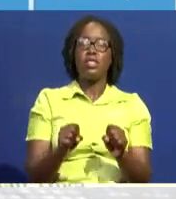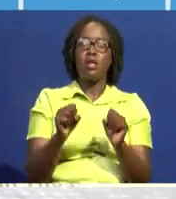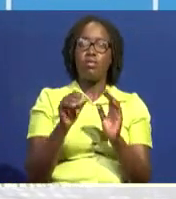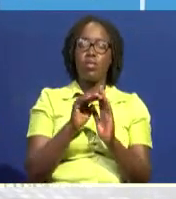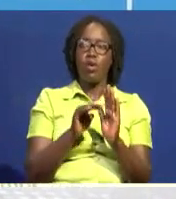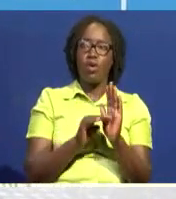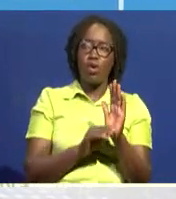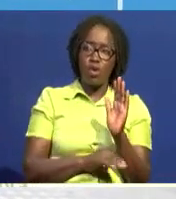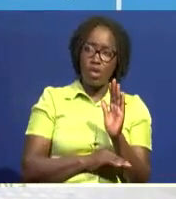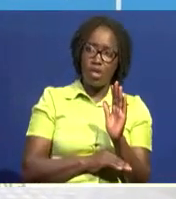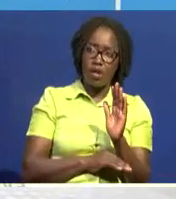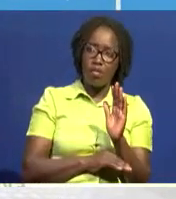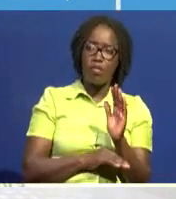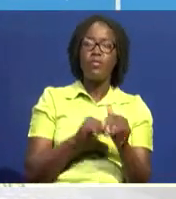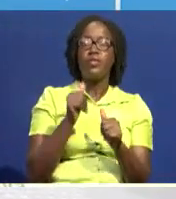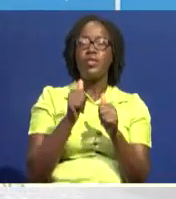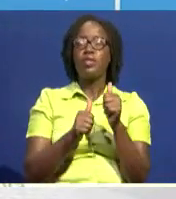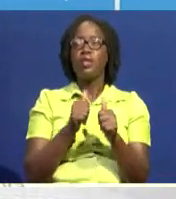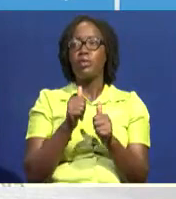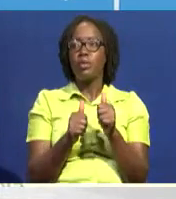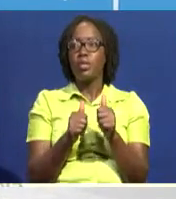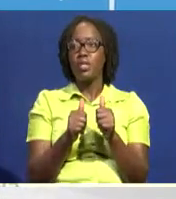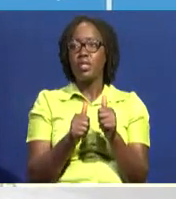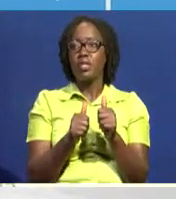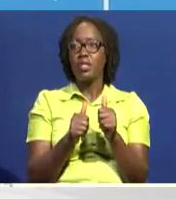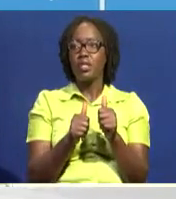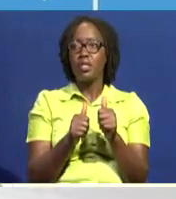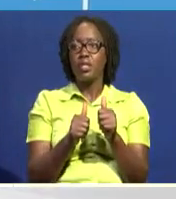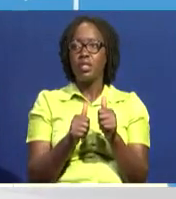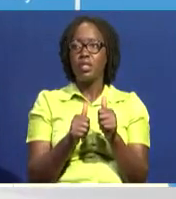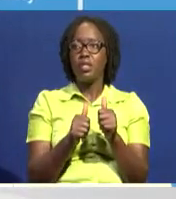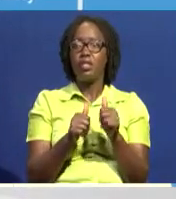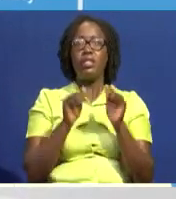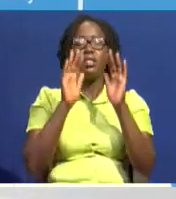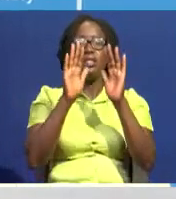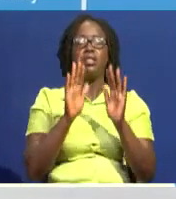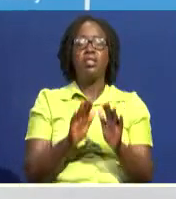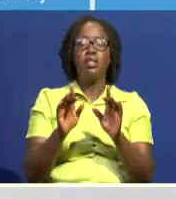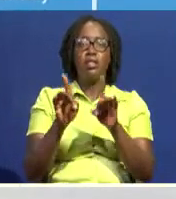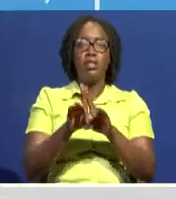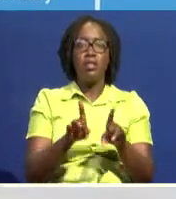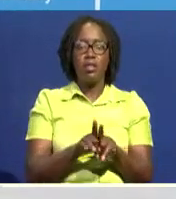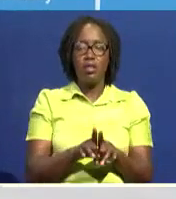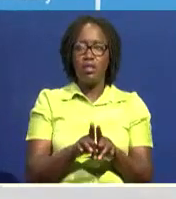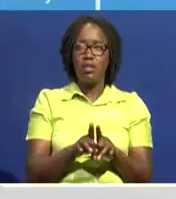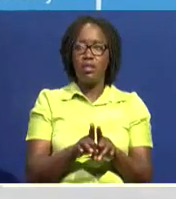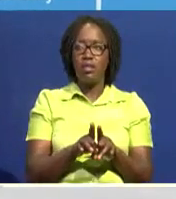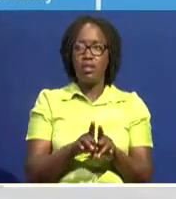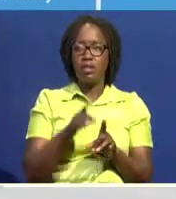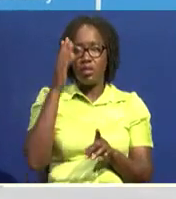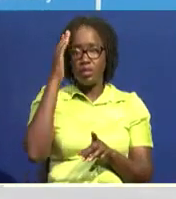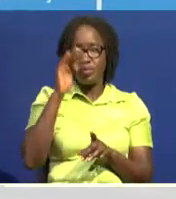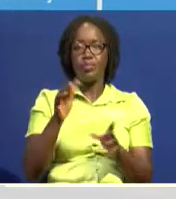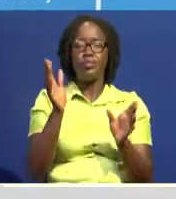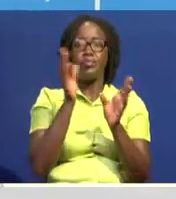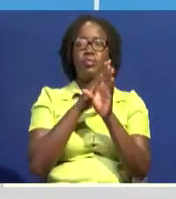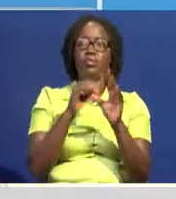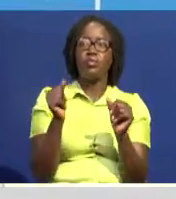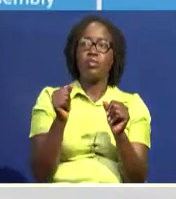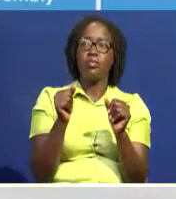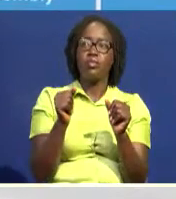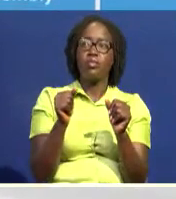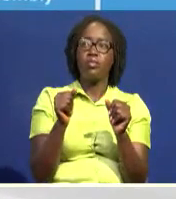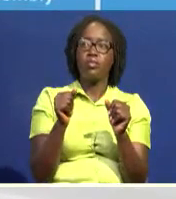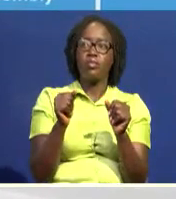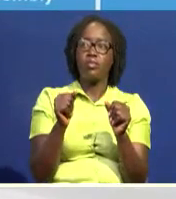program, which it is important also to note that our president, being the